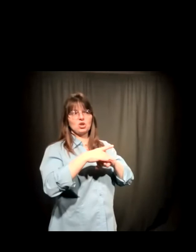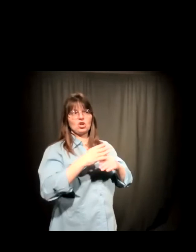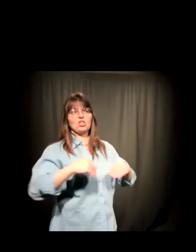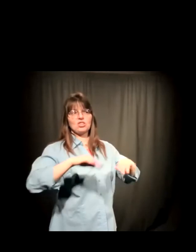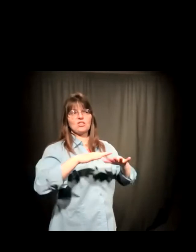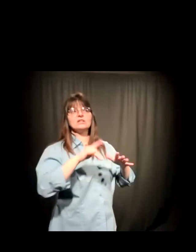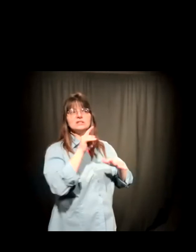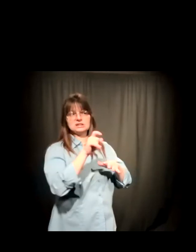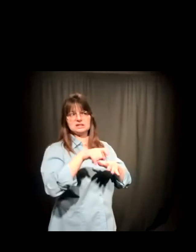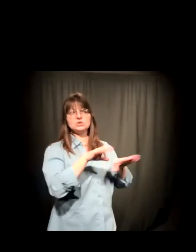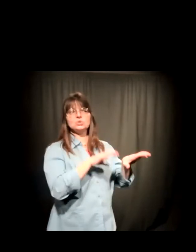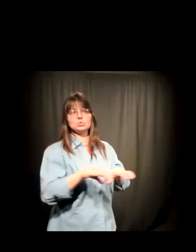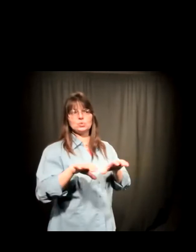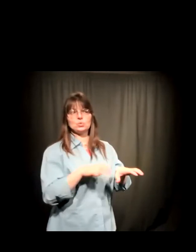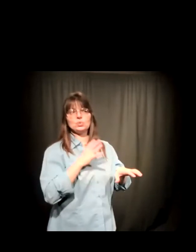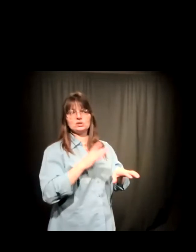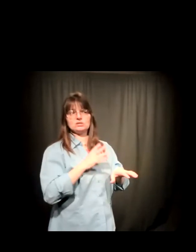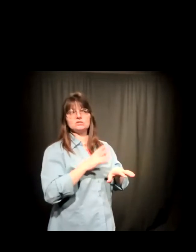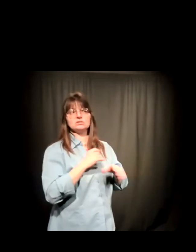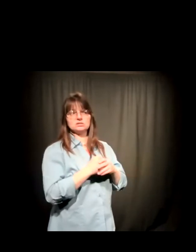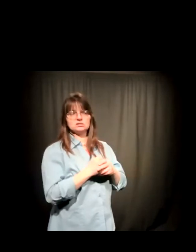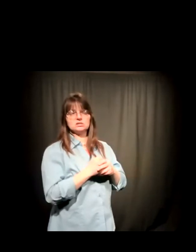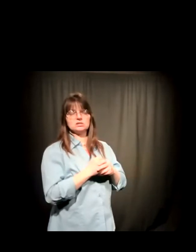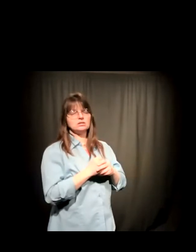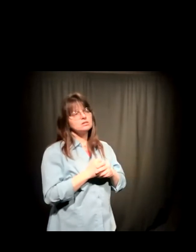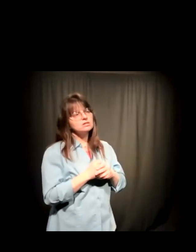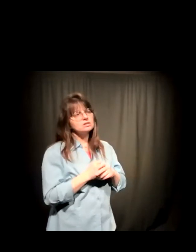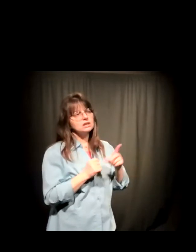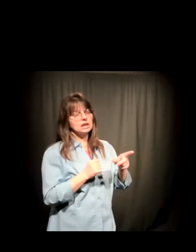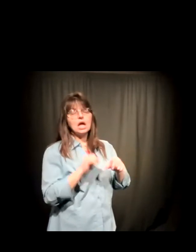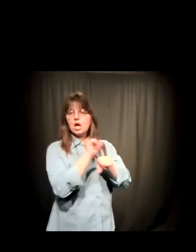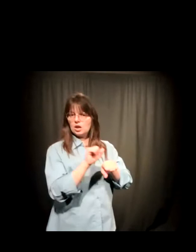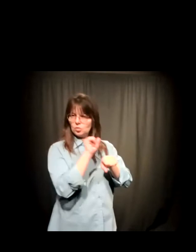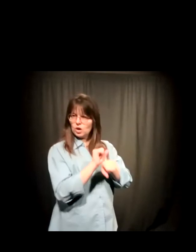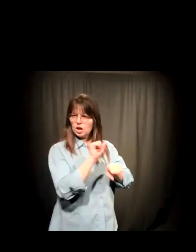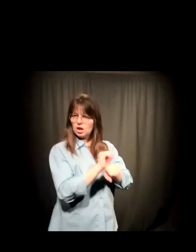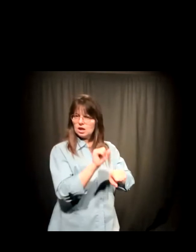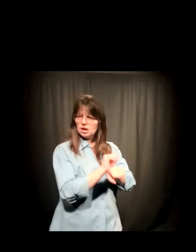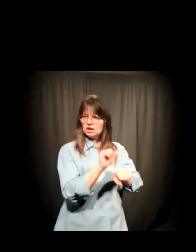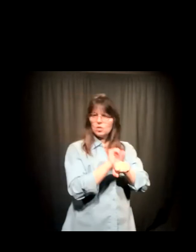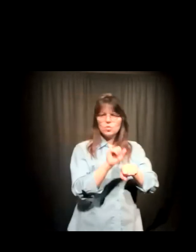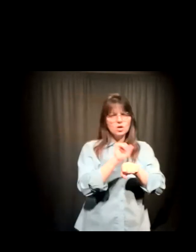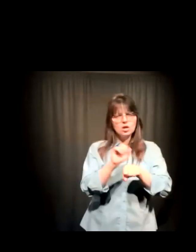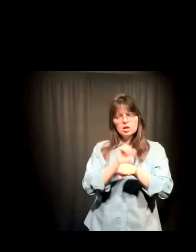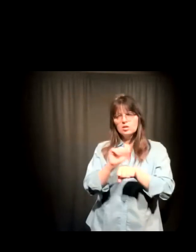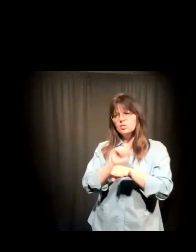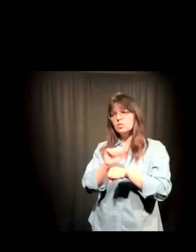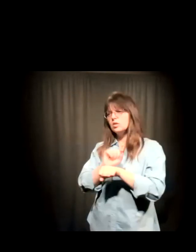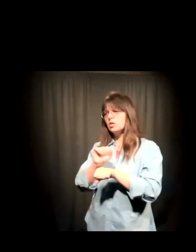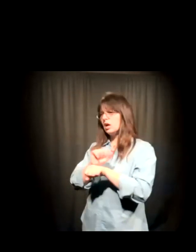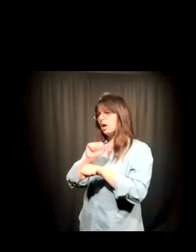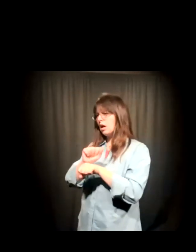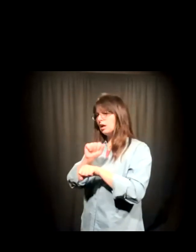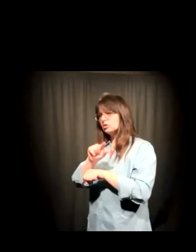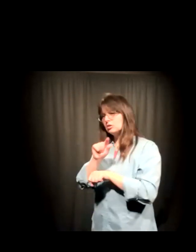Though Alex may have been gifted, he also worked obsessively. After his first day teaching, he went back to his boarding house, and in